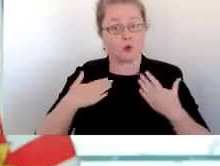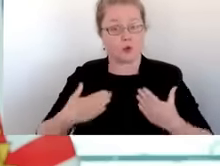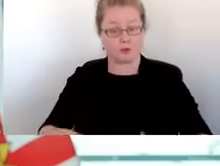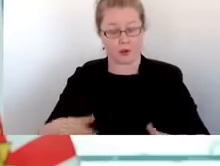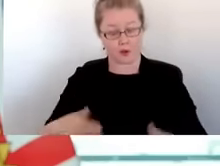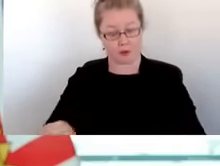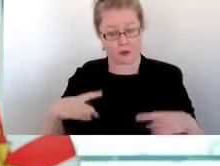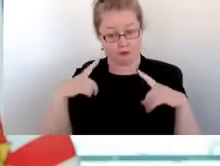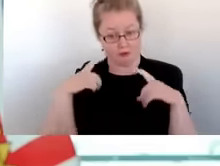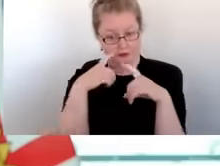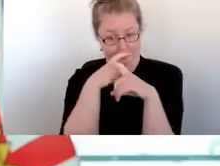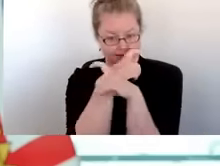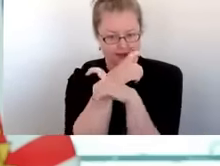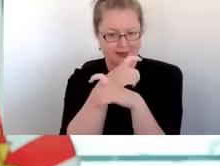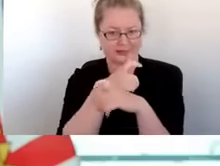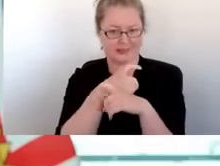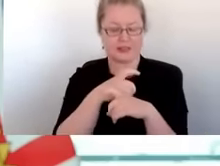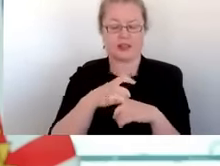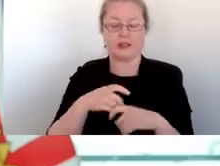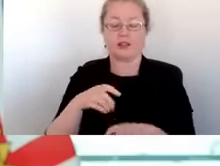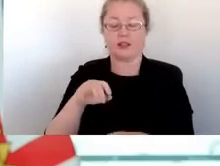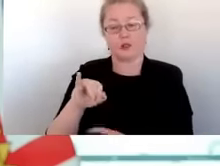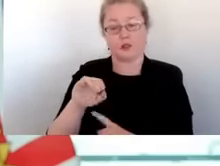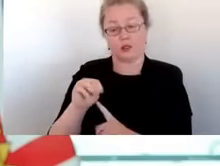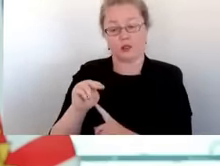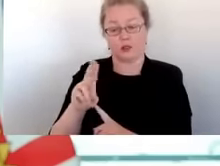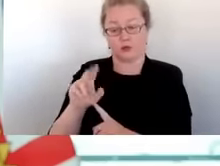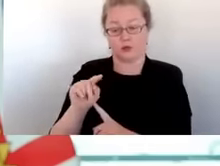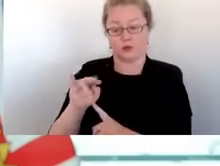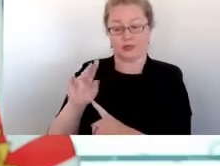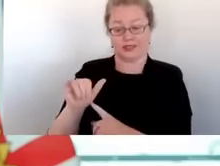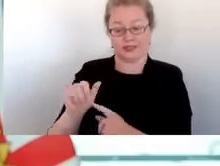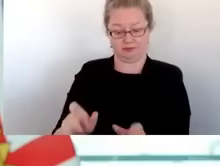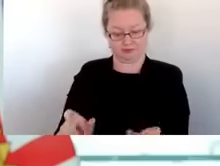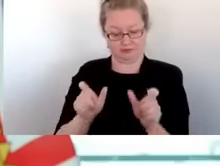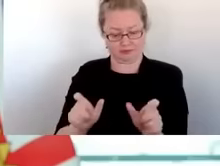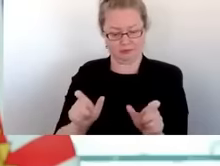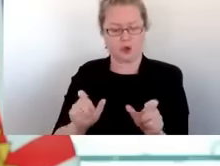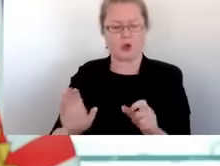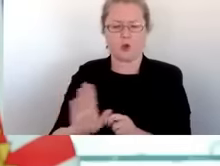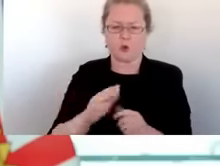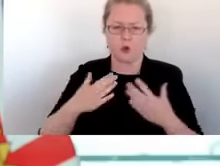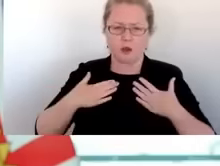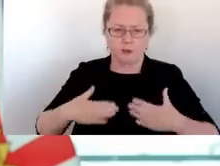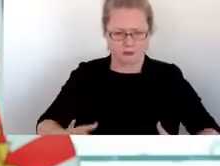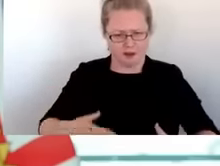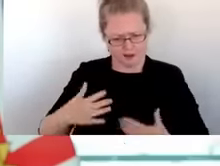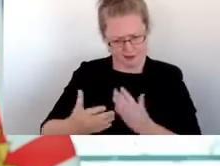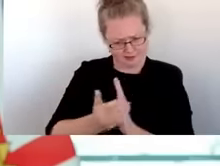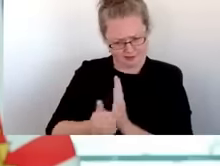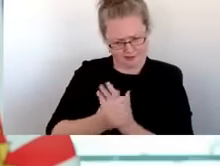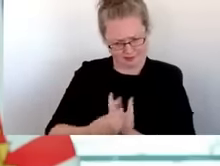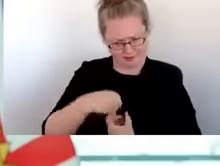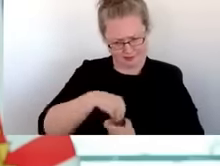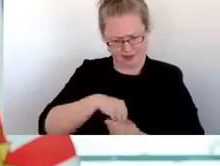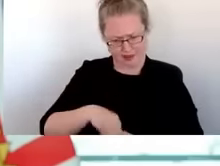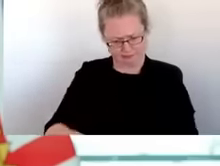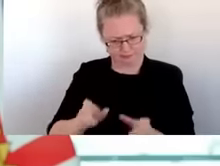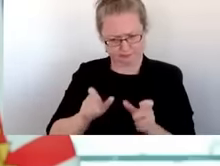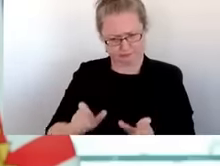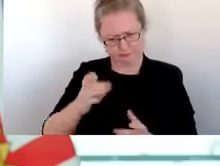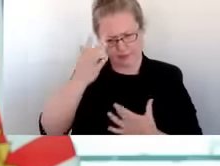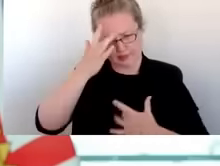times. Immunity is our body's ability to protect us from getting sick, getting infected in the first place, but also